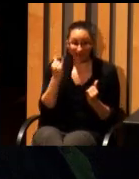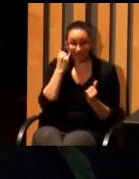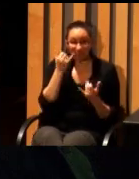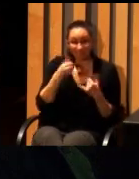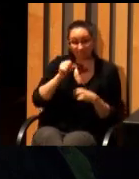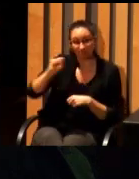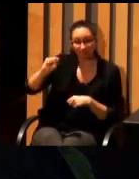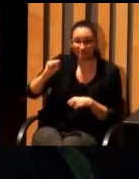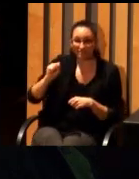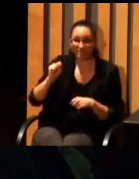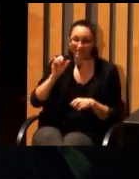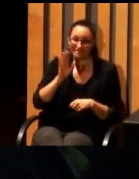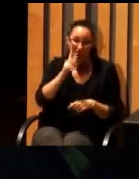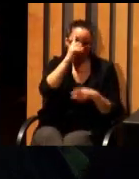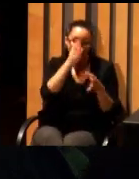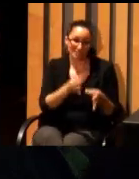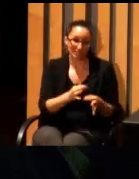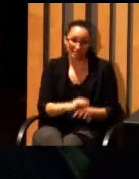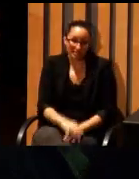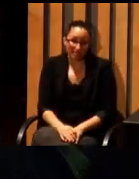are.